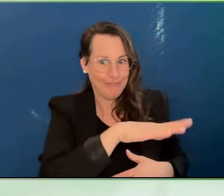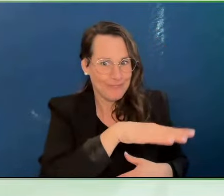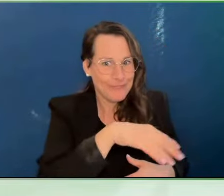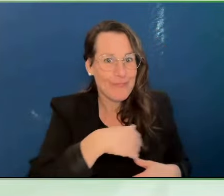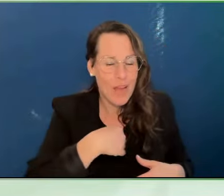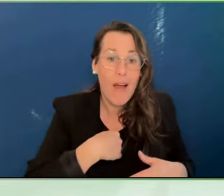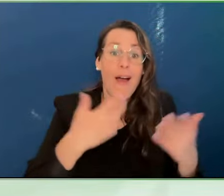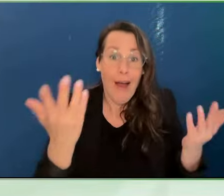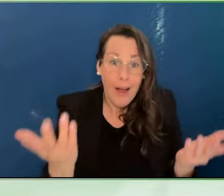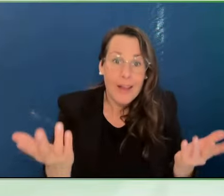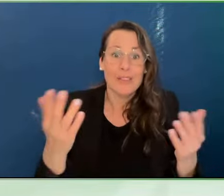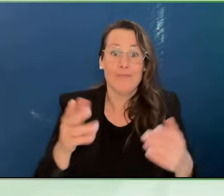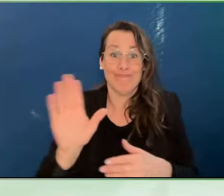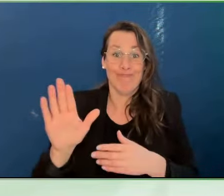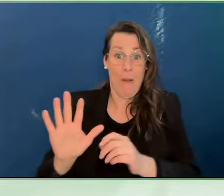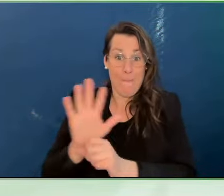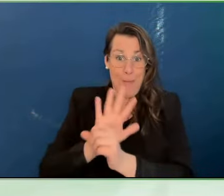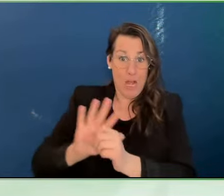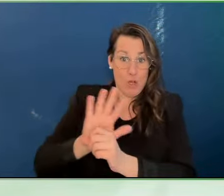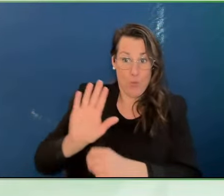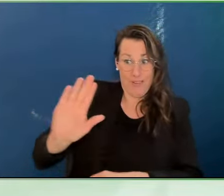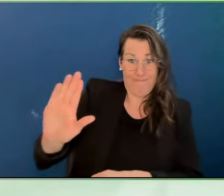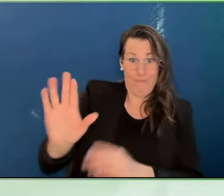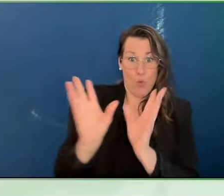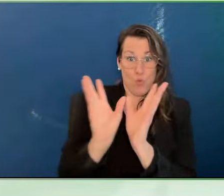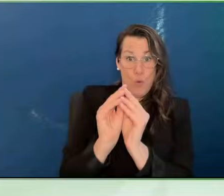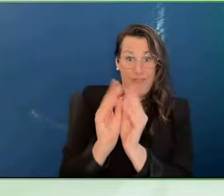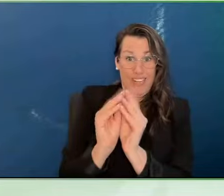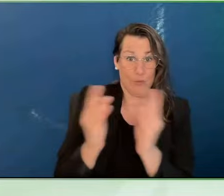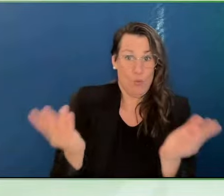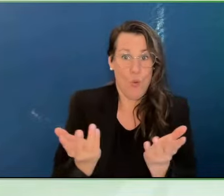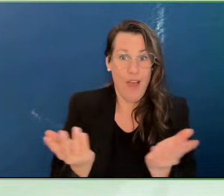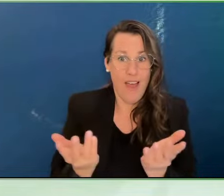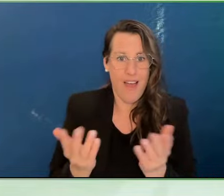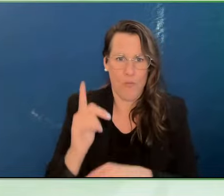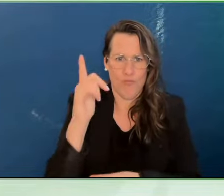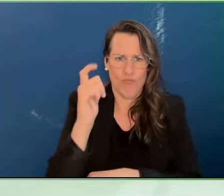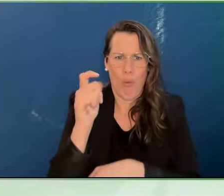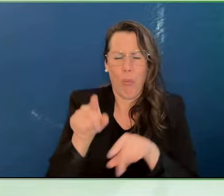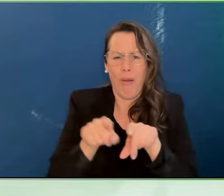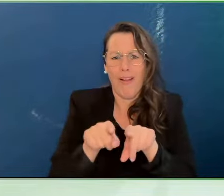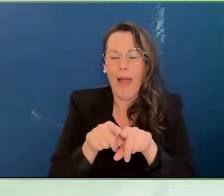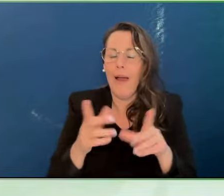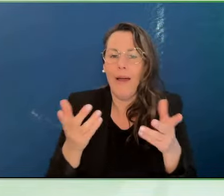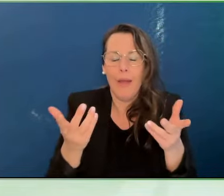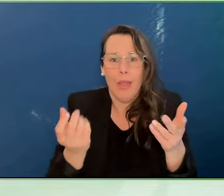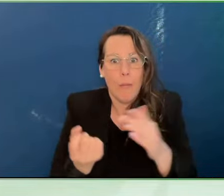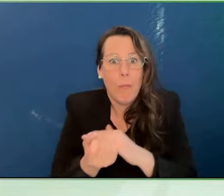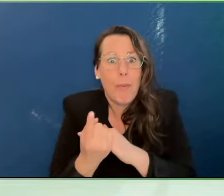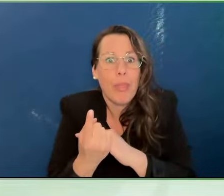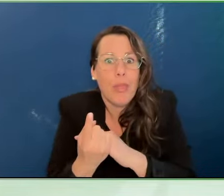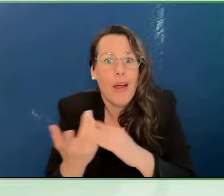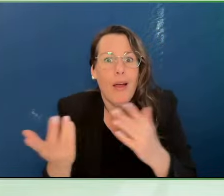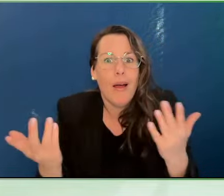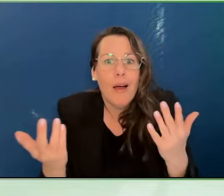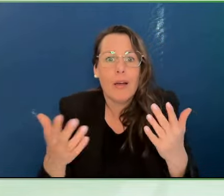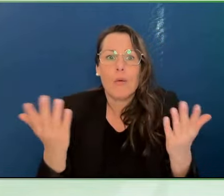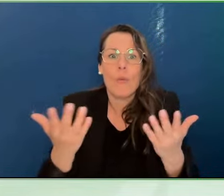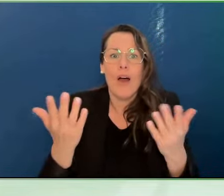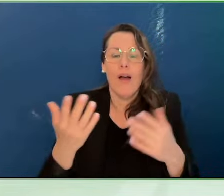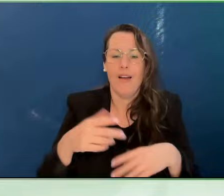collaborate? And unfortunately, collaborations did not work. But I was able to work with the team in Kenya, but also